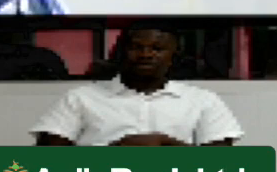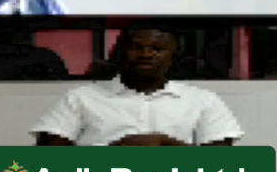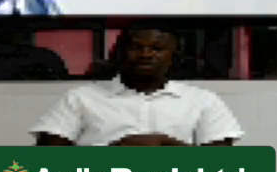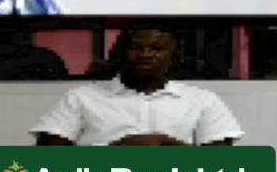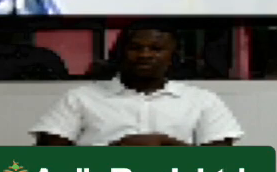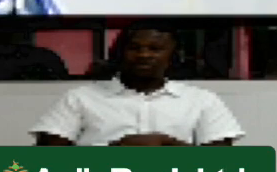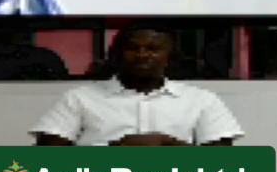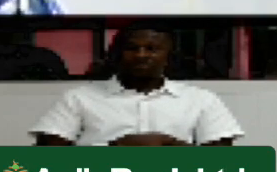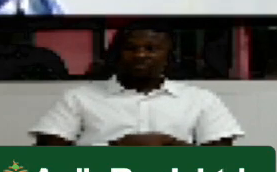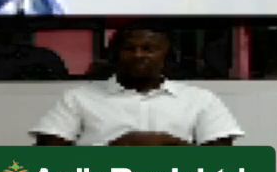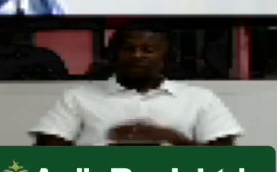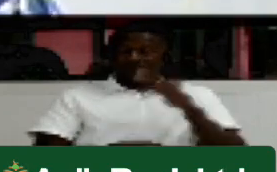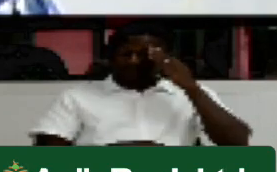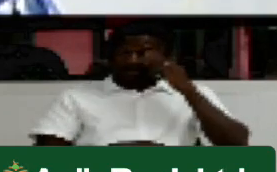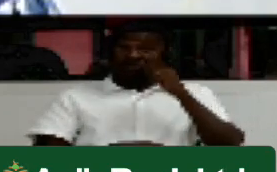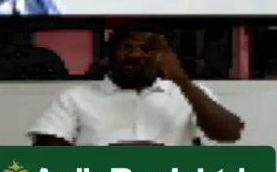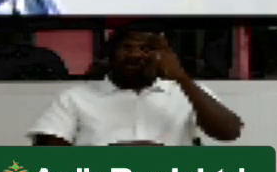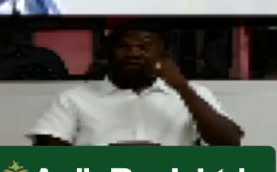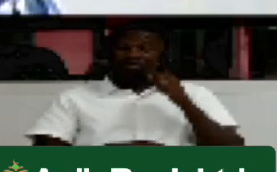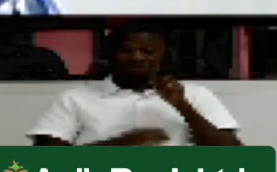Thank God I survived it.